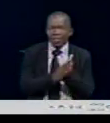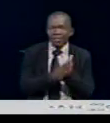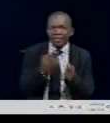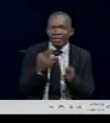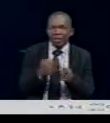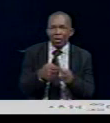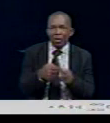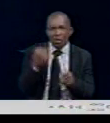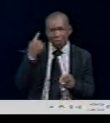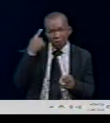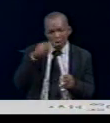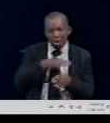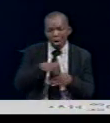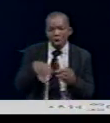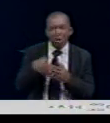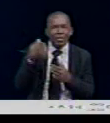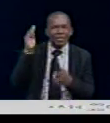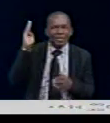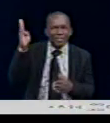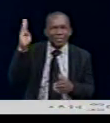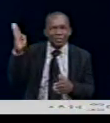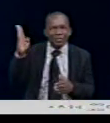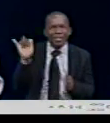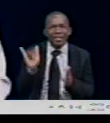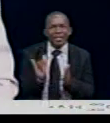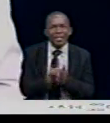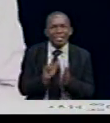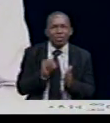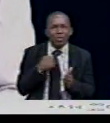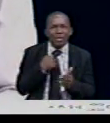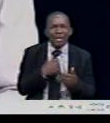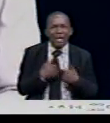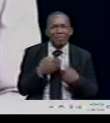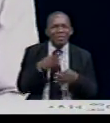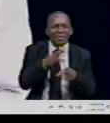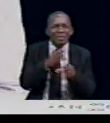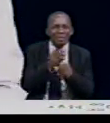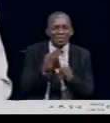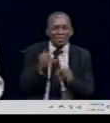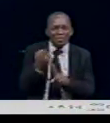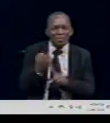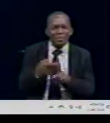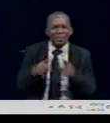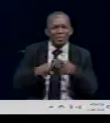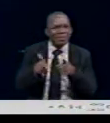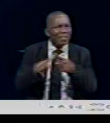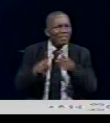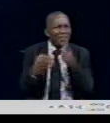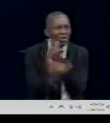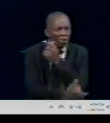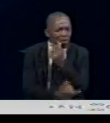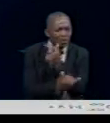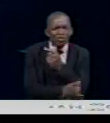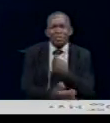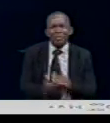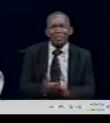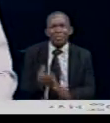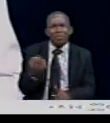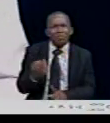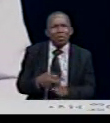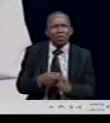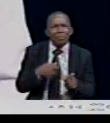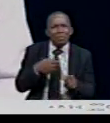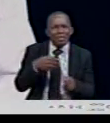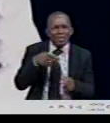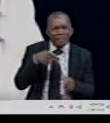testimonies that have been coming around the globe for the great impact of the ministers and the professional